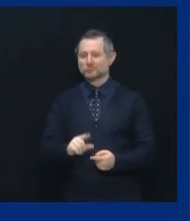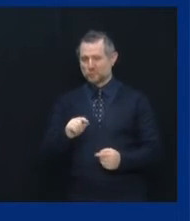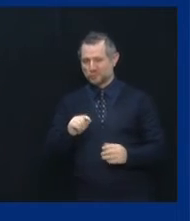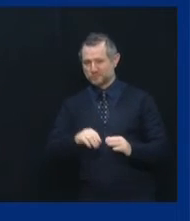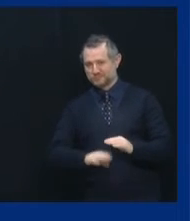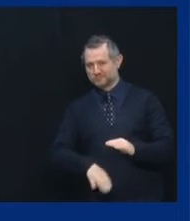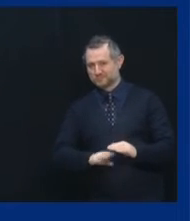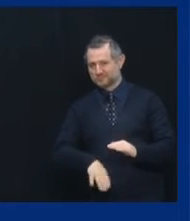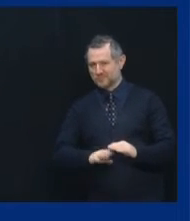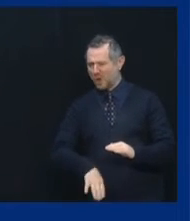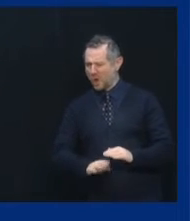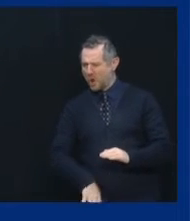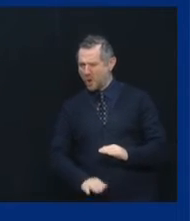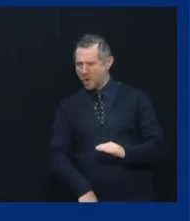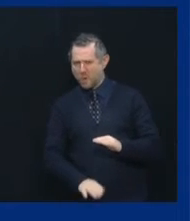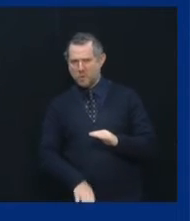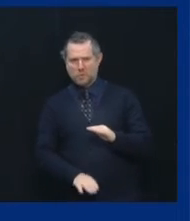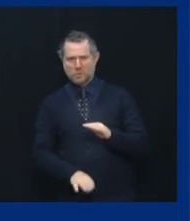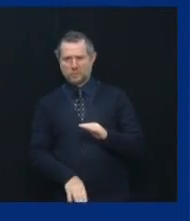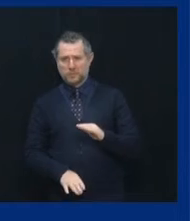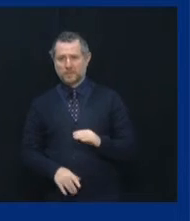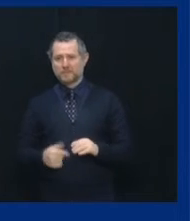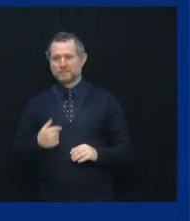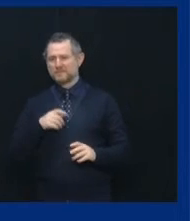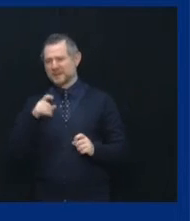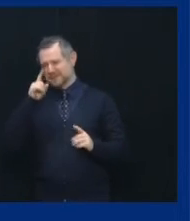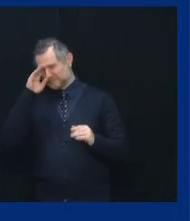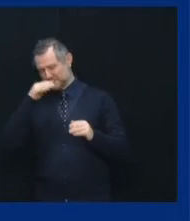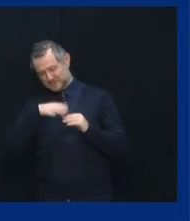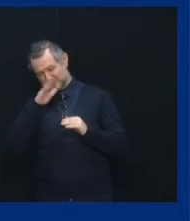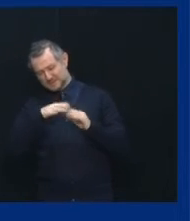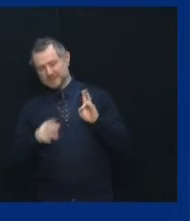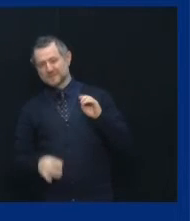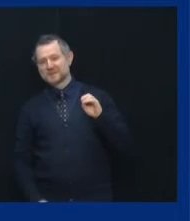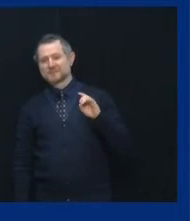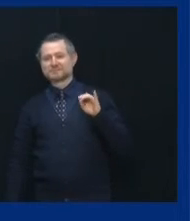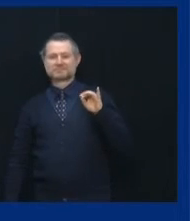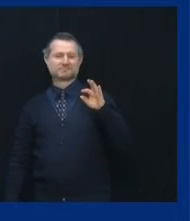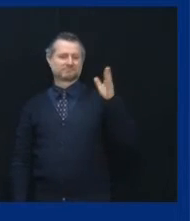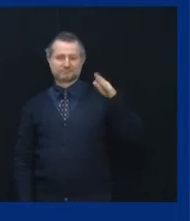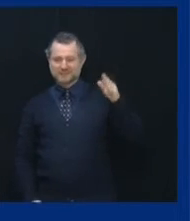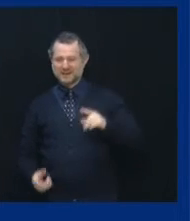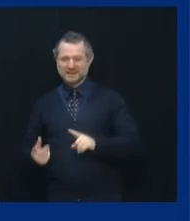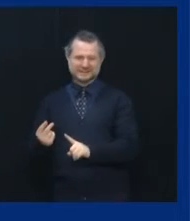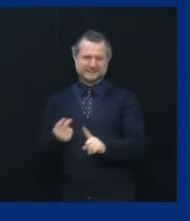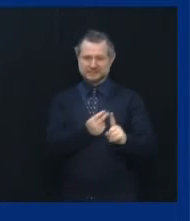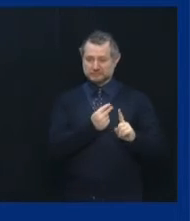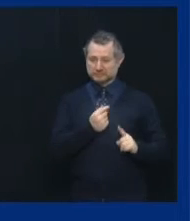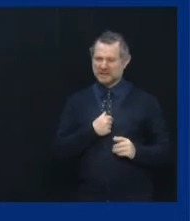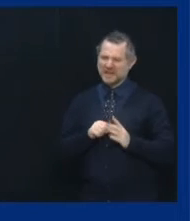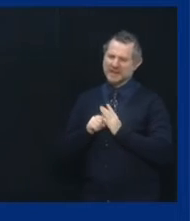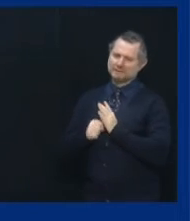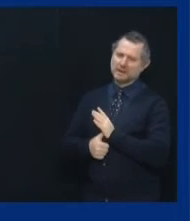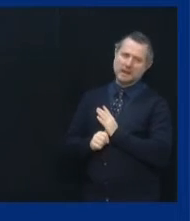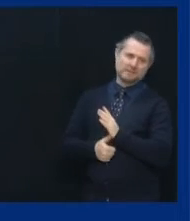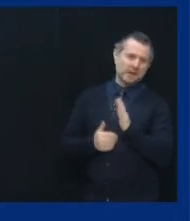because we have to be 70 to 90 overall. I've said repeatedly, any hospital that